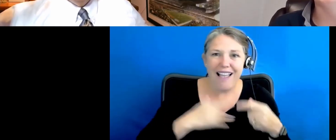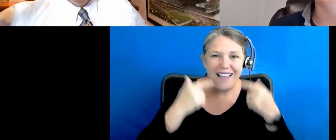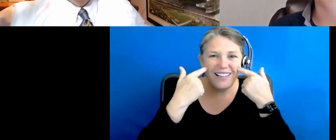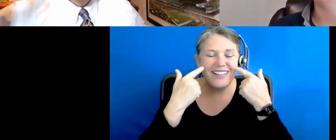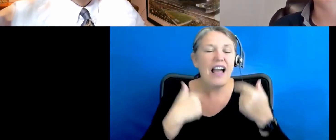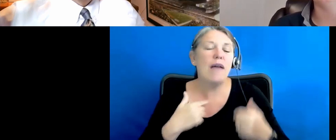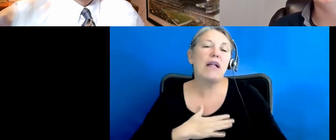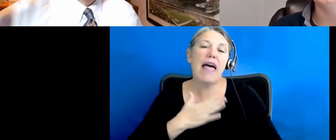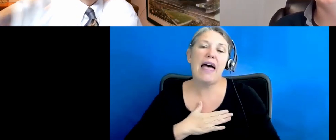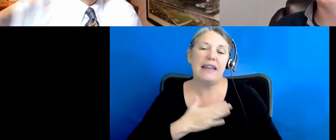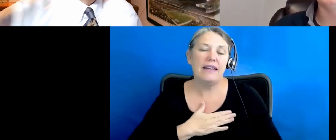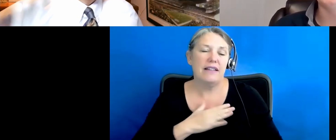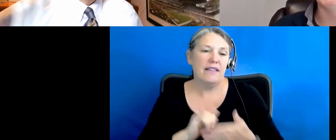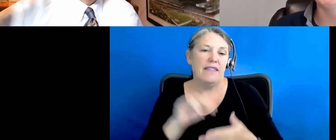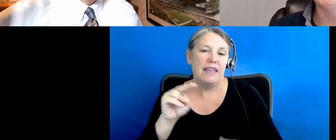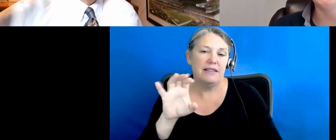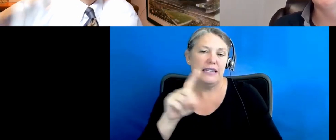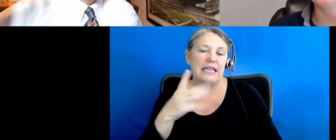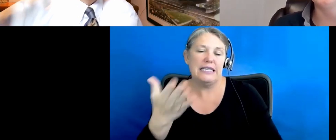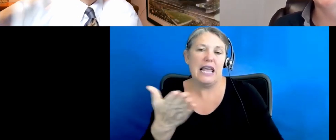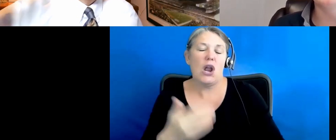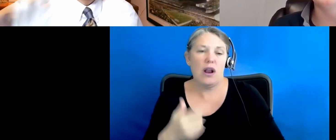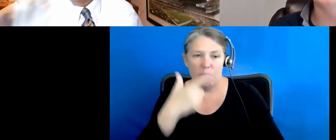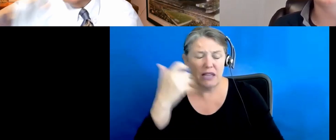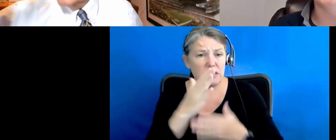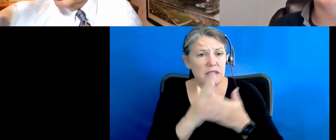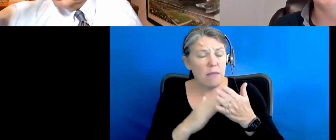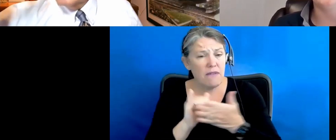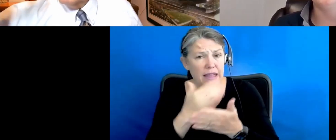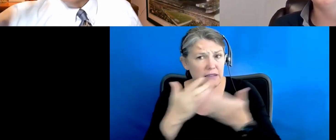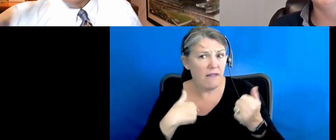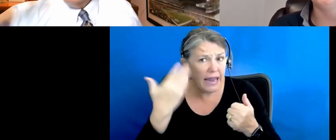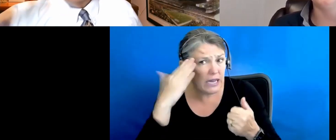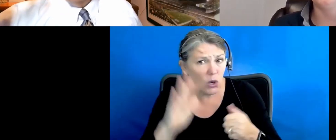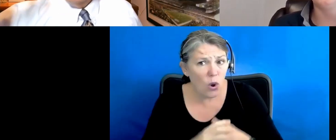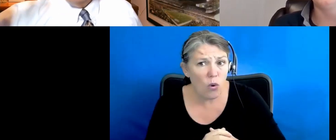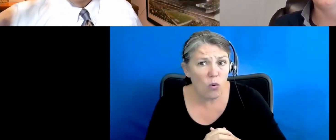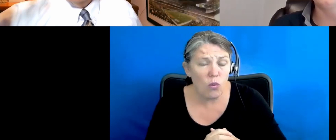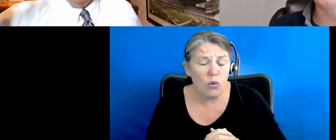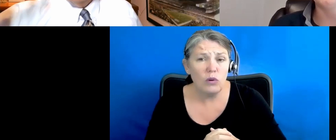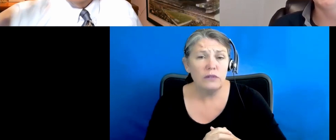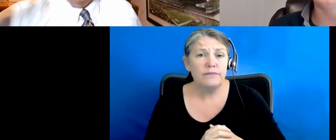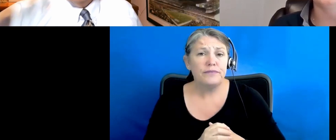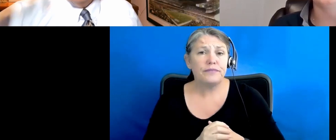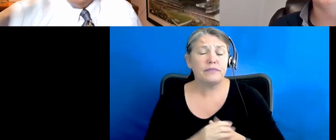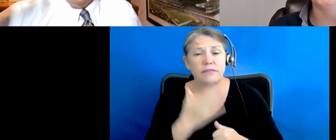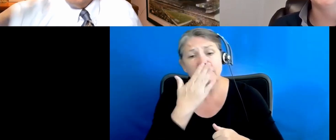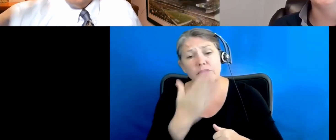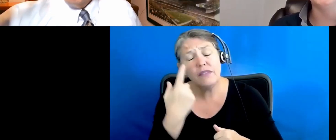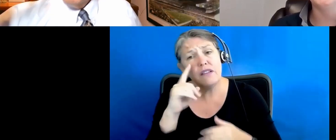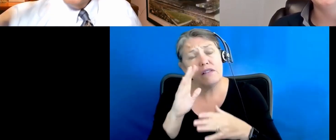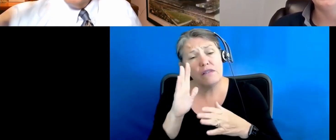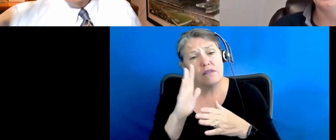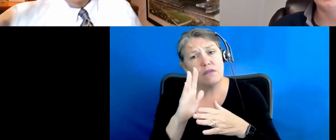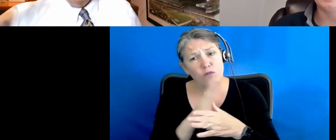I'm glad that the NCD is out there because some of that stuff I didn't know. So thank you for sharing